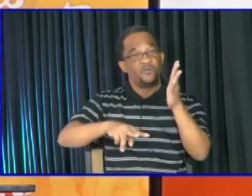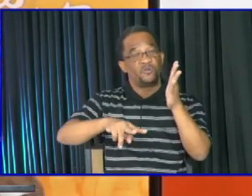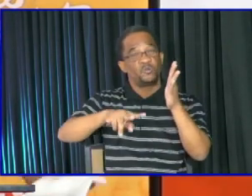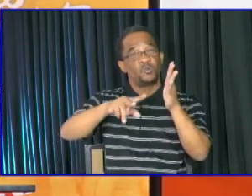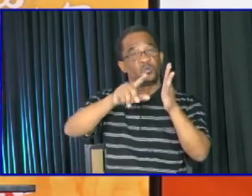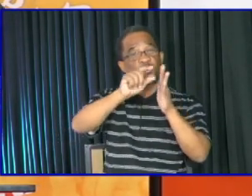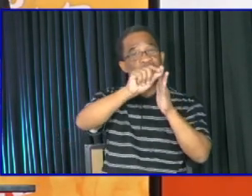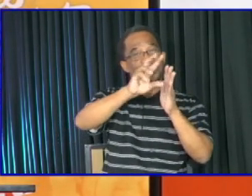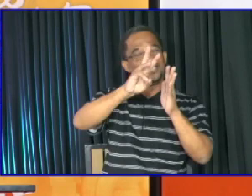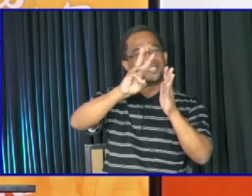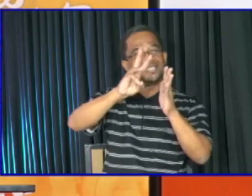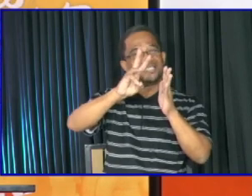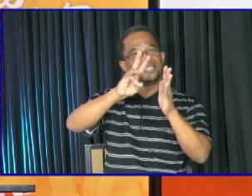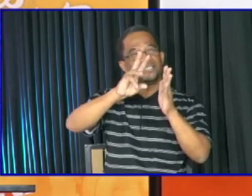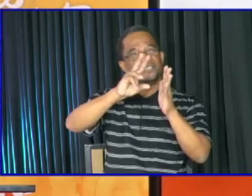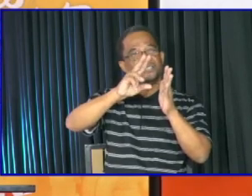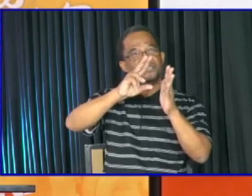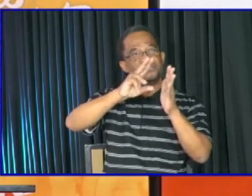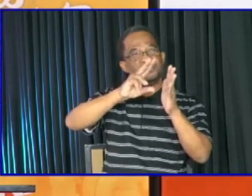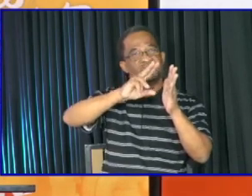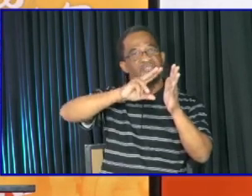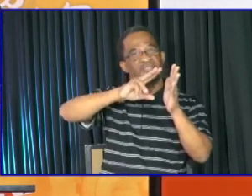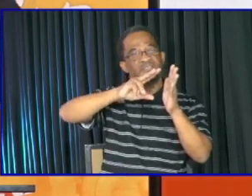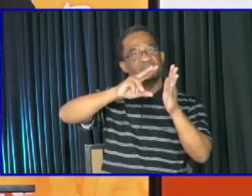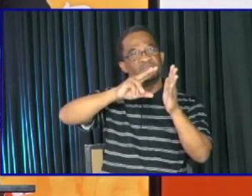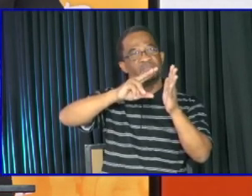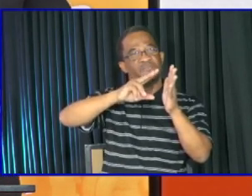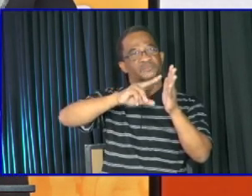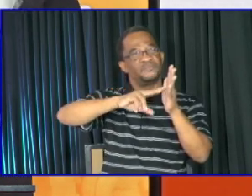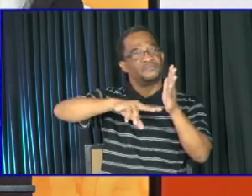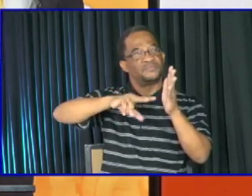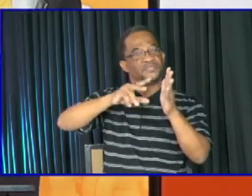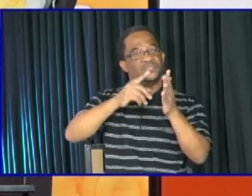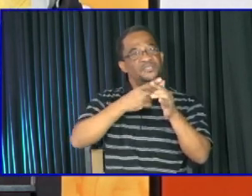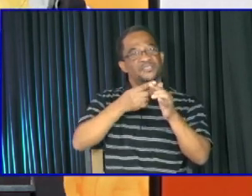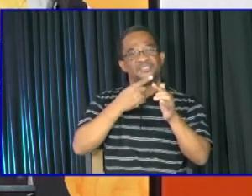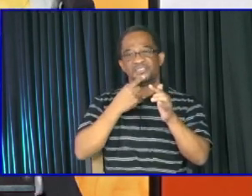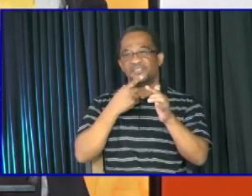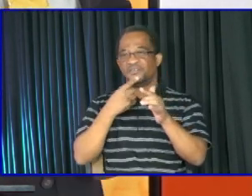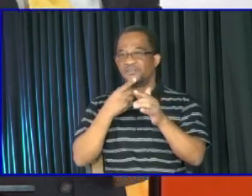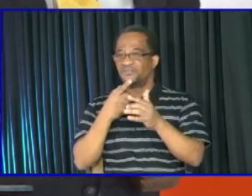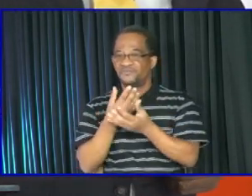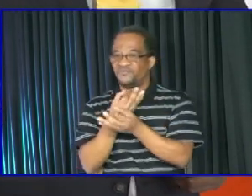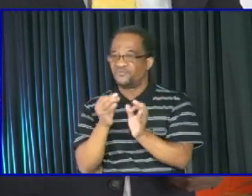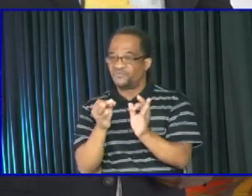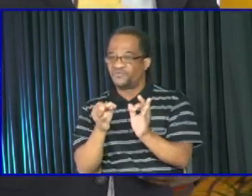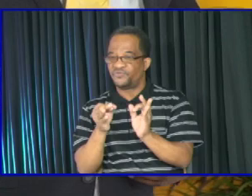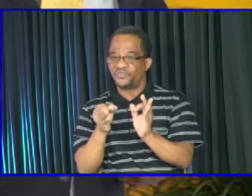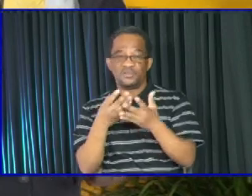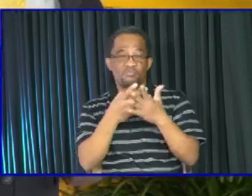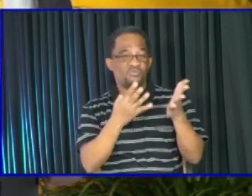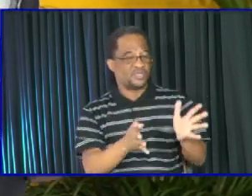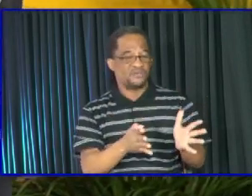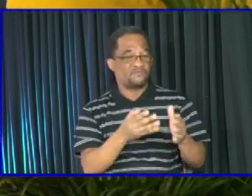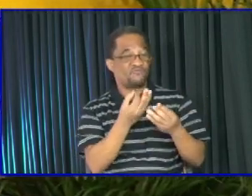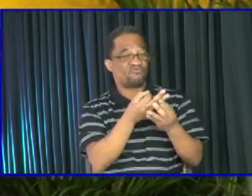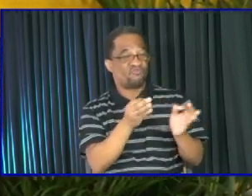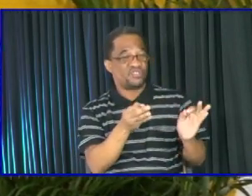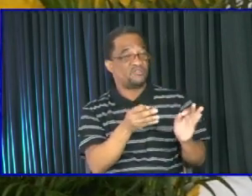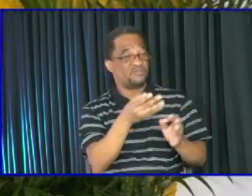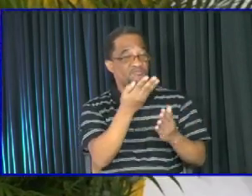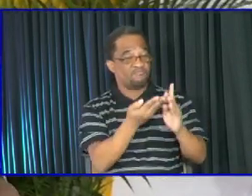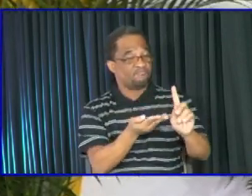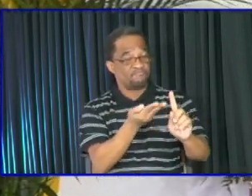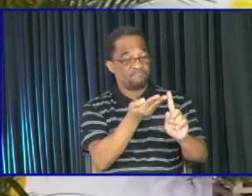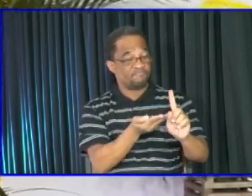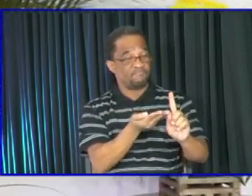Matthew chapter 27, then released he Barabbas unto them, and